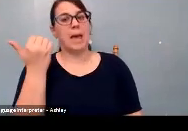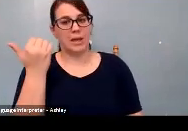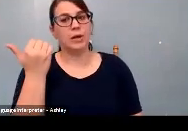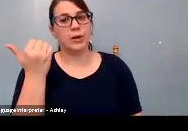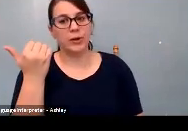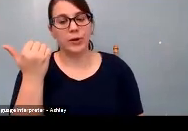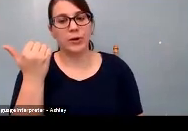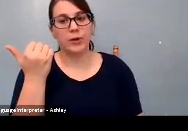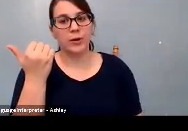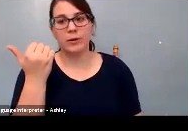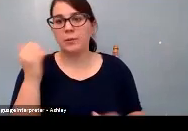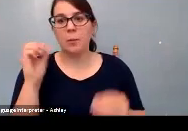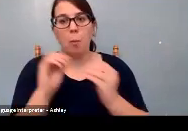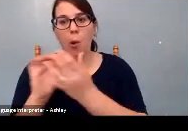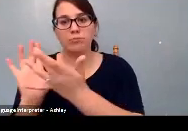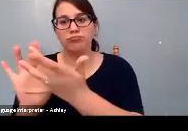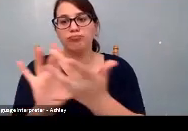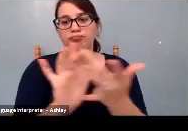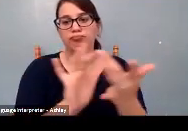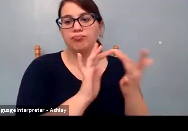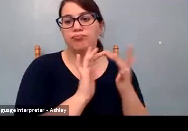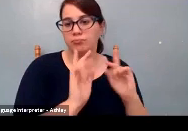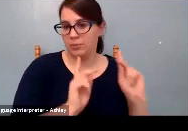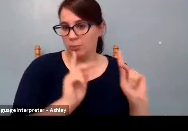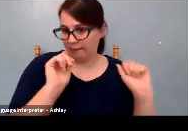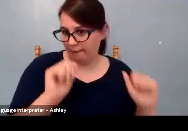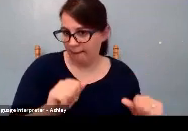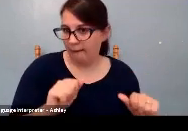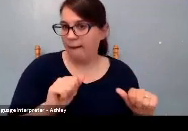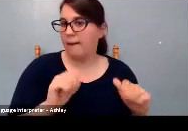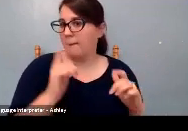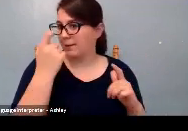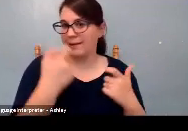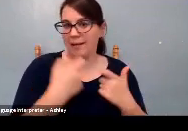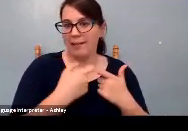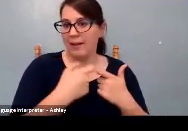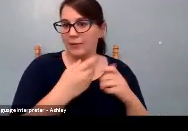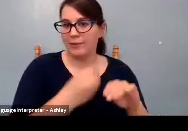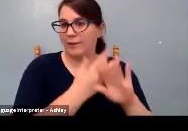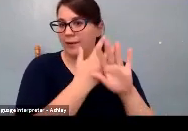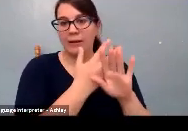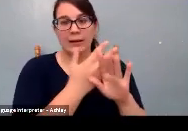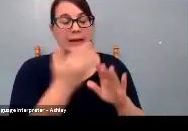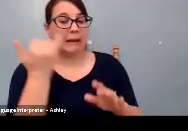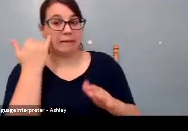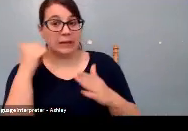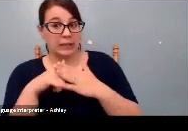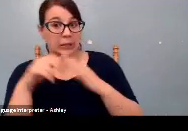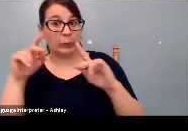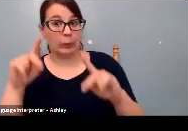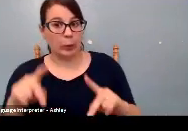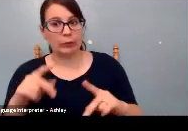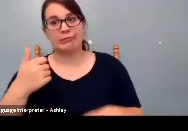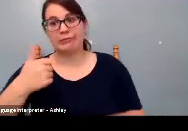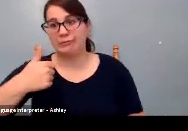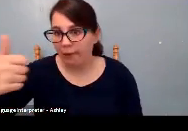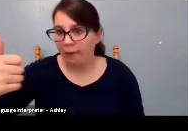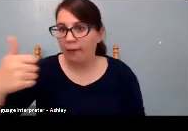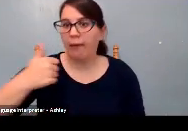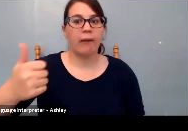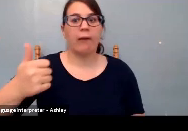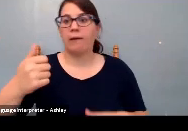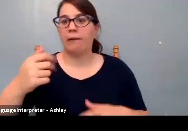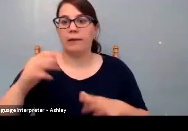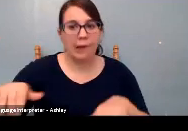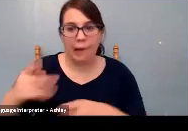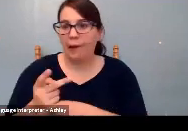we're able to reach more individuals via this electronic format, as opposed to folks having to arrange for transportation or